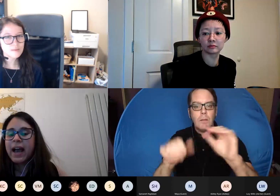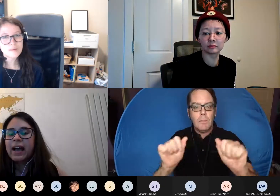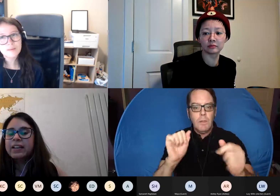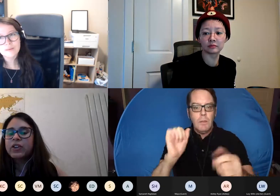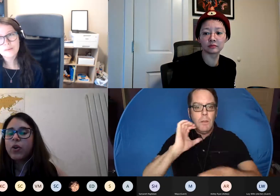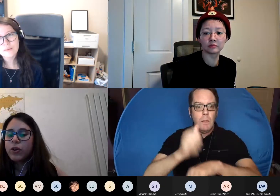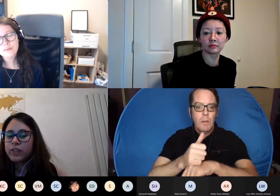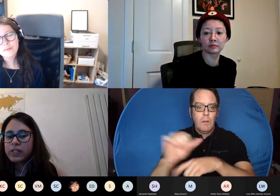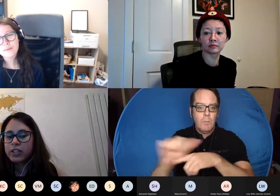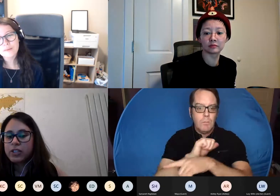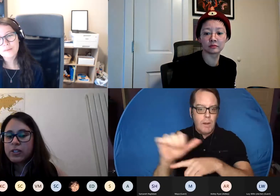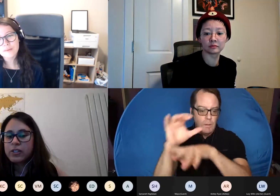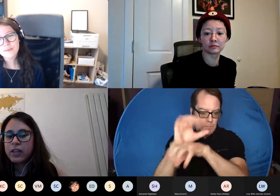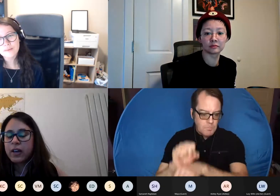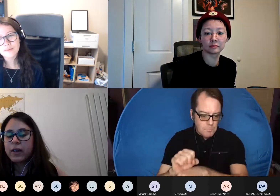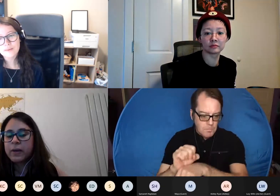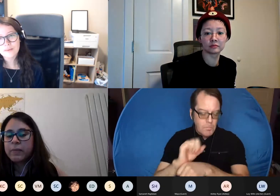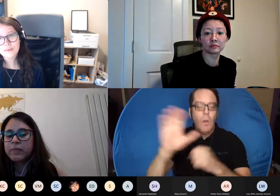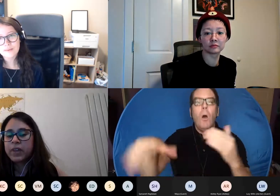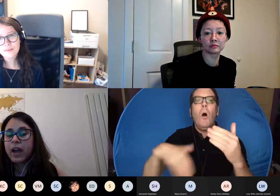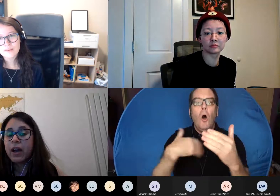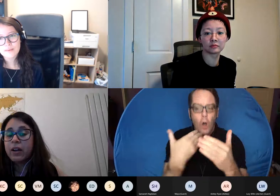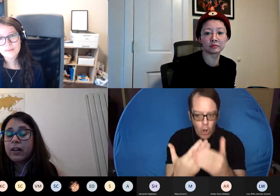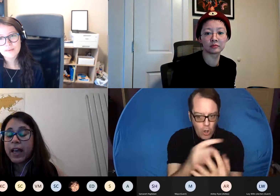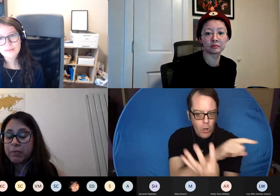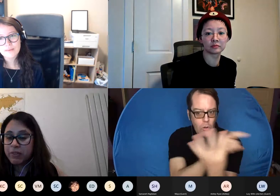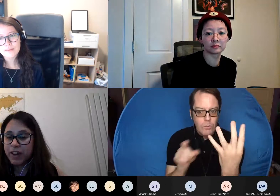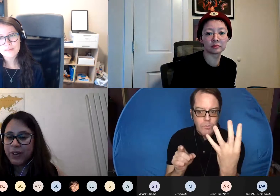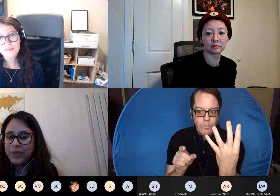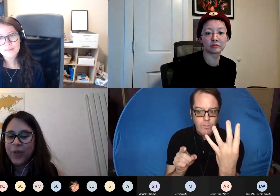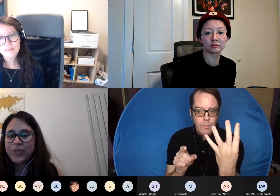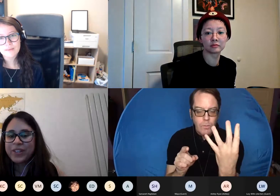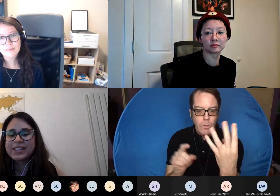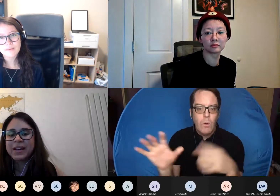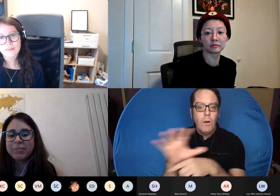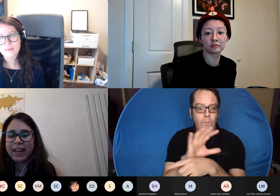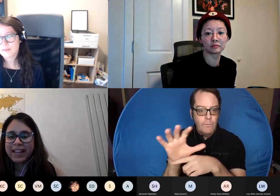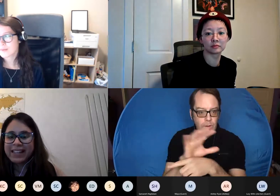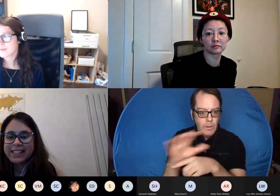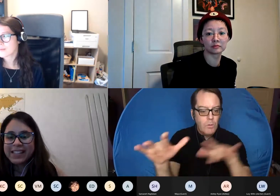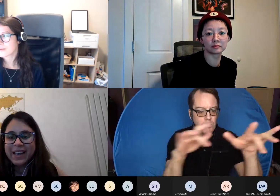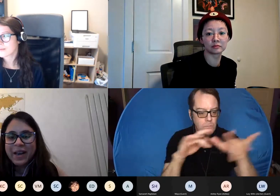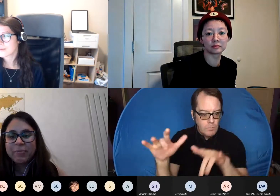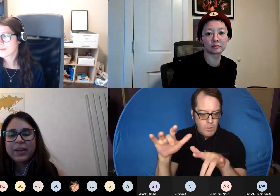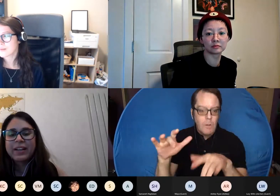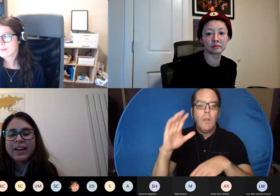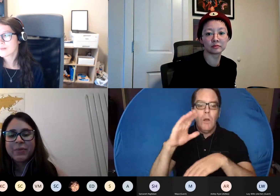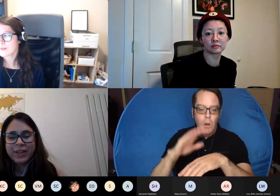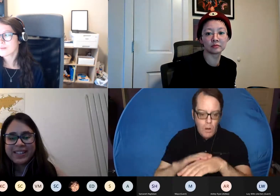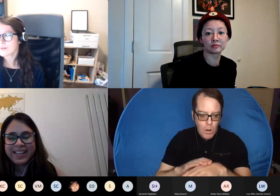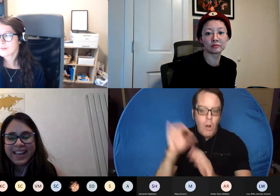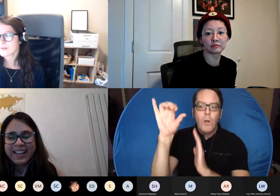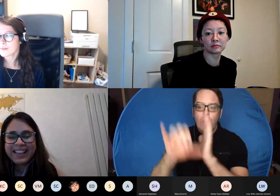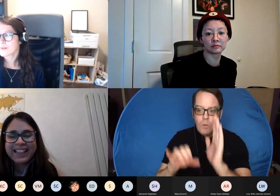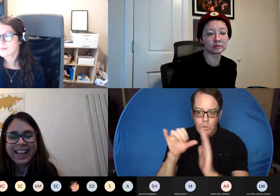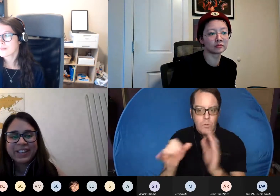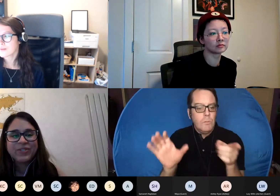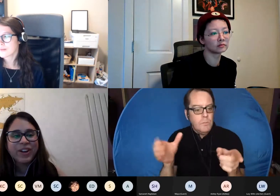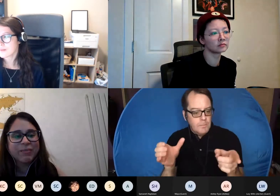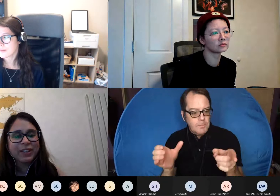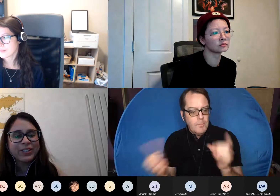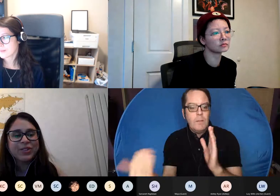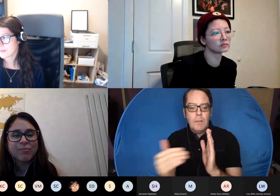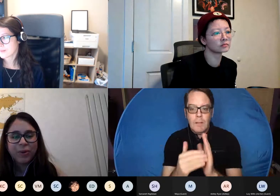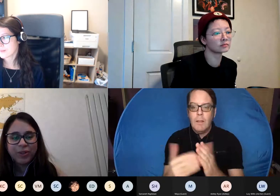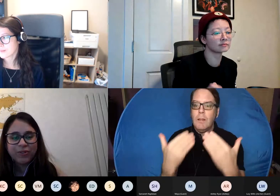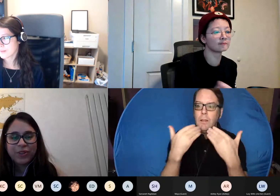series, and all of the sessions can be found on this playlist. But once again, thank